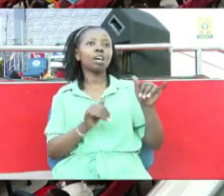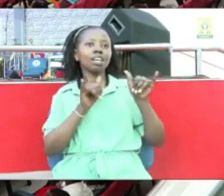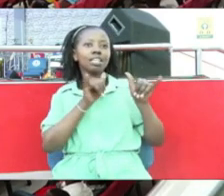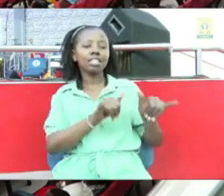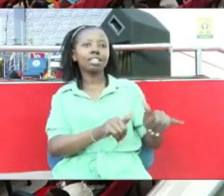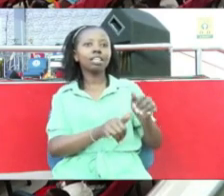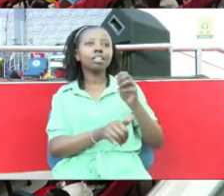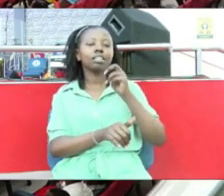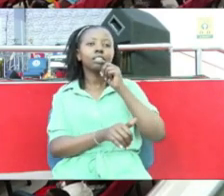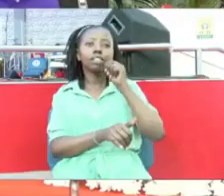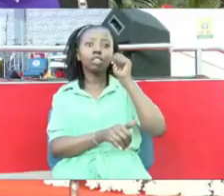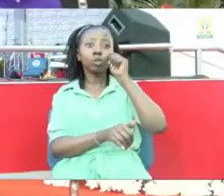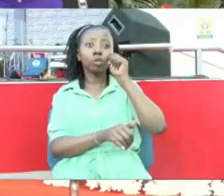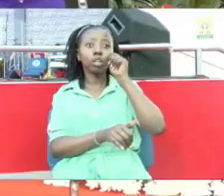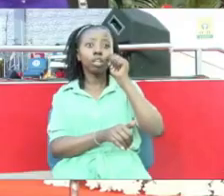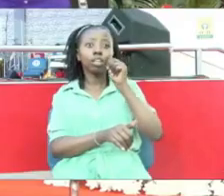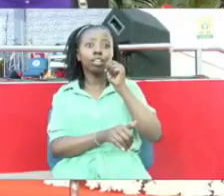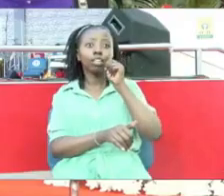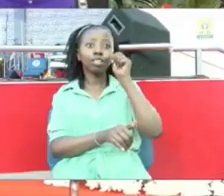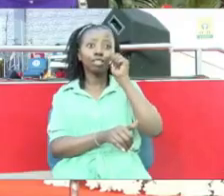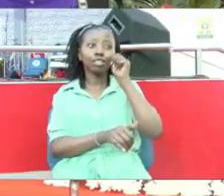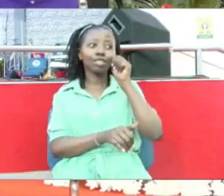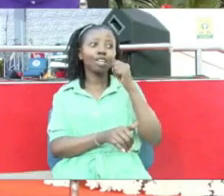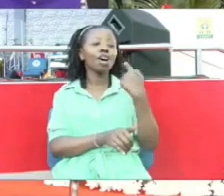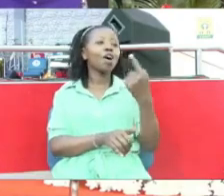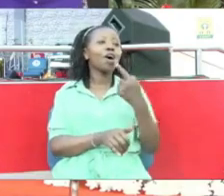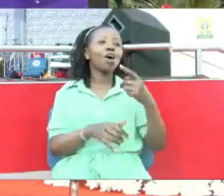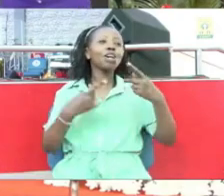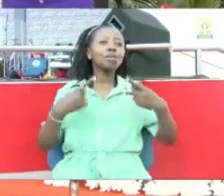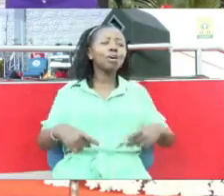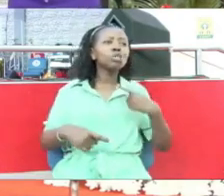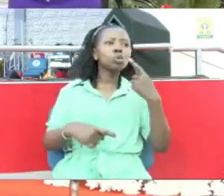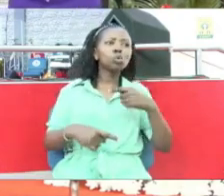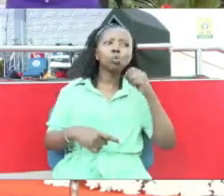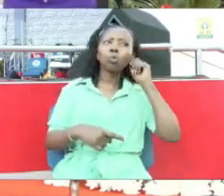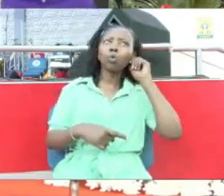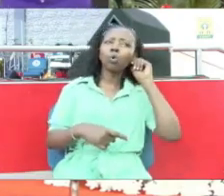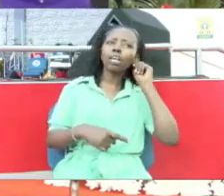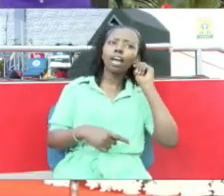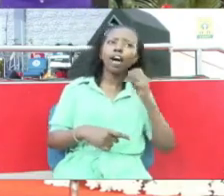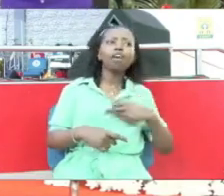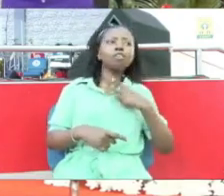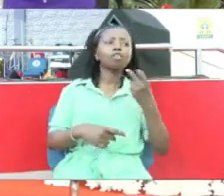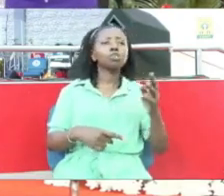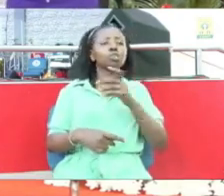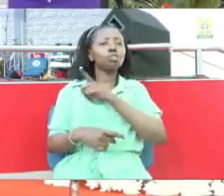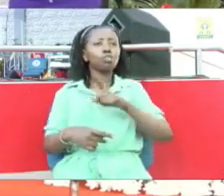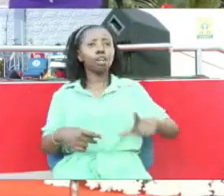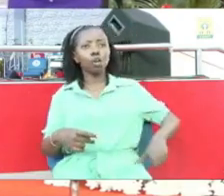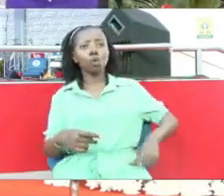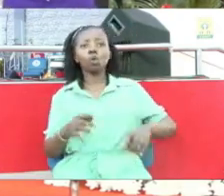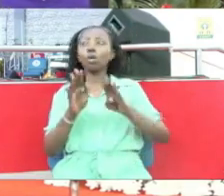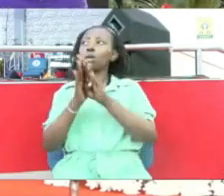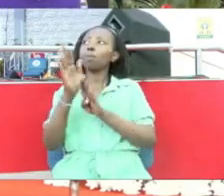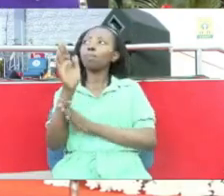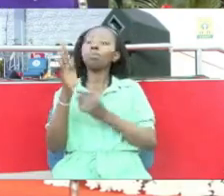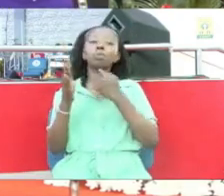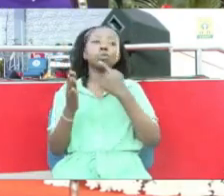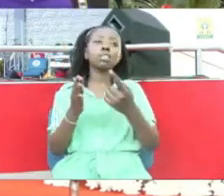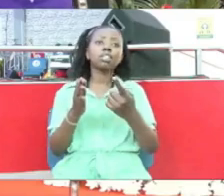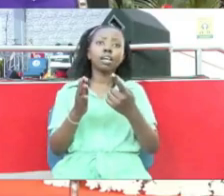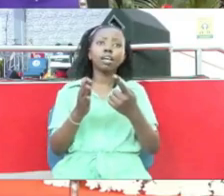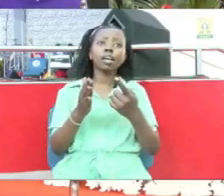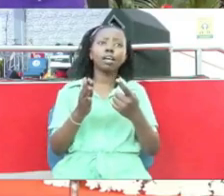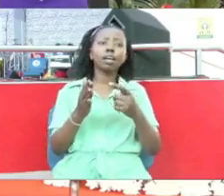sauti pamoja na yeye. And so because Joshua was the only one who knew the voice of God, the Bible says in the book of Joshua chapter 1 from verse 1 that